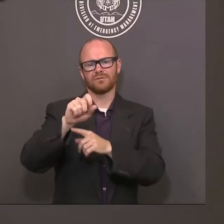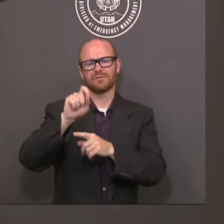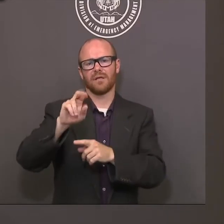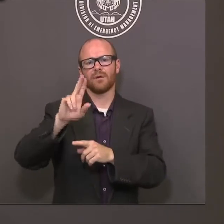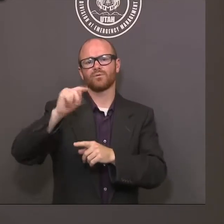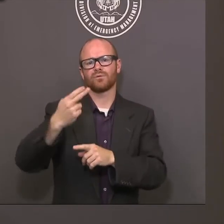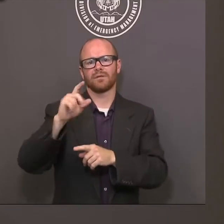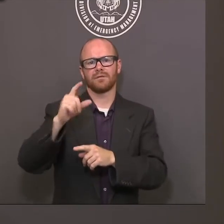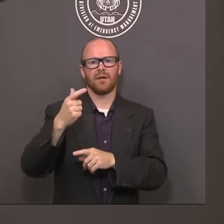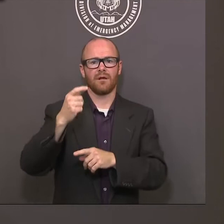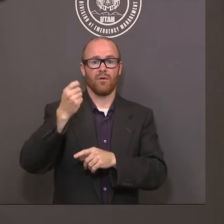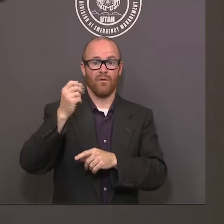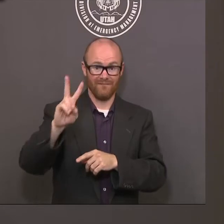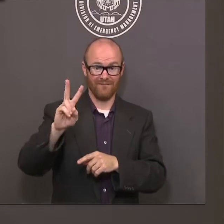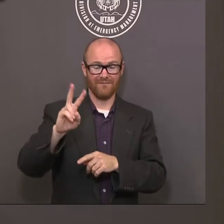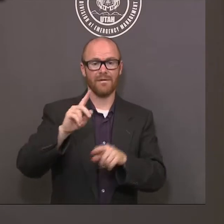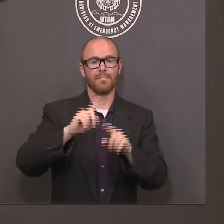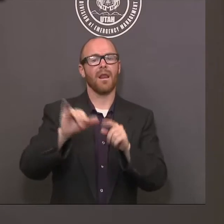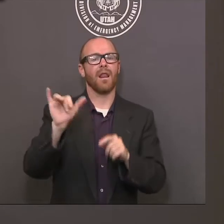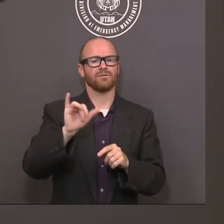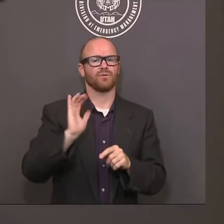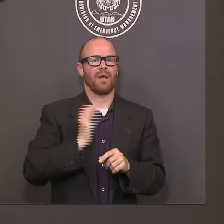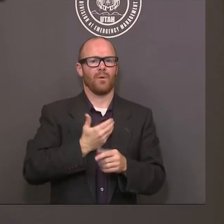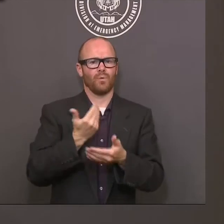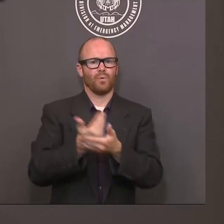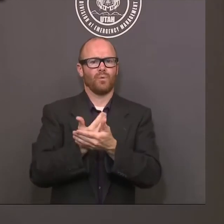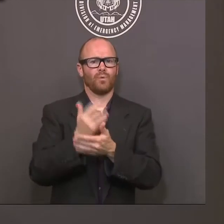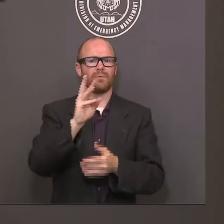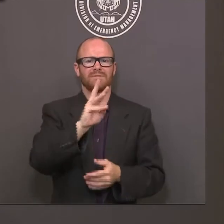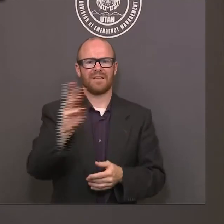mentioned many times, but also at the new website, which is